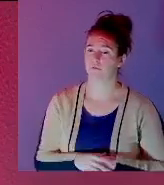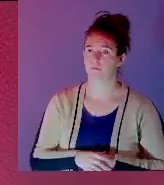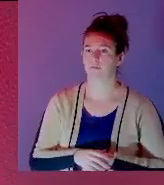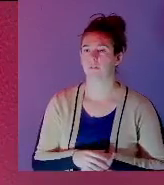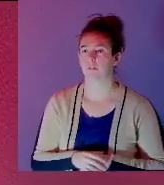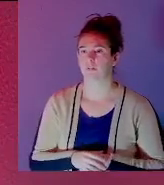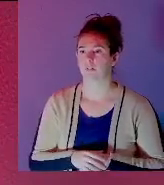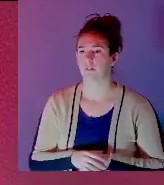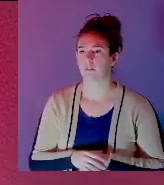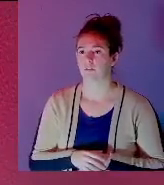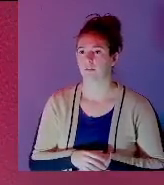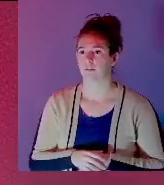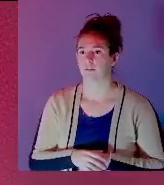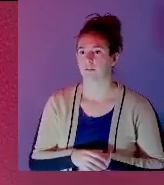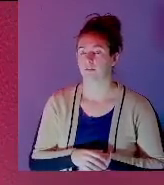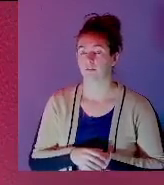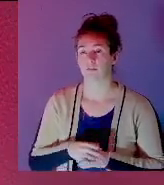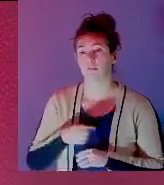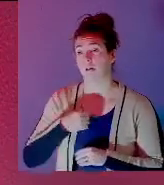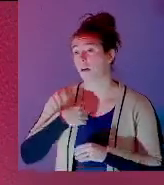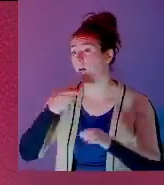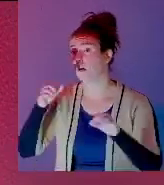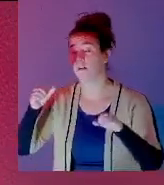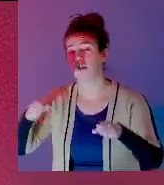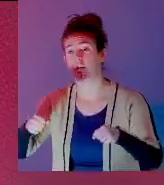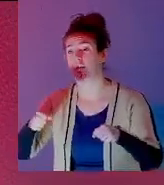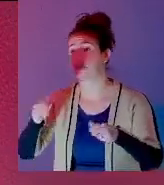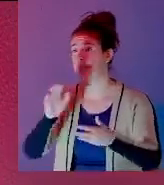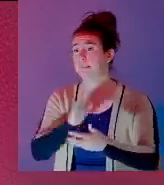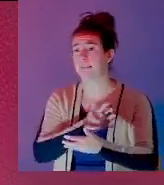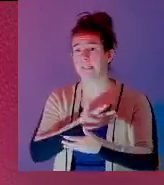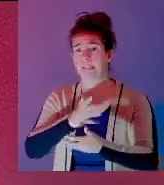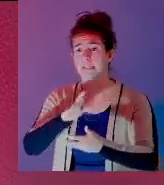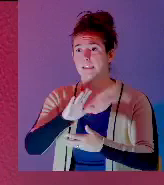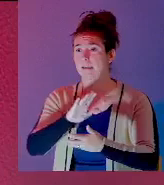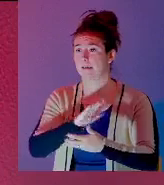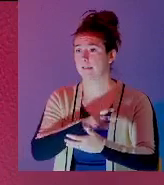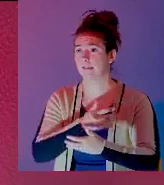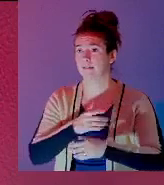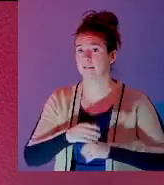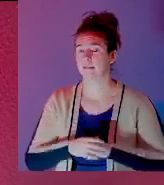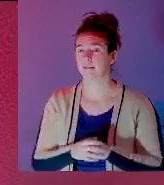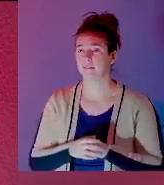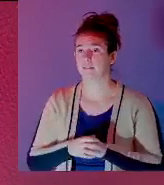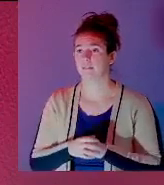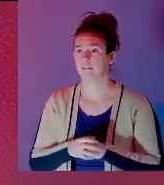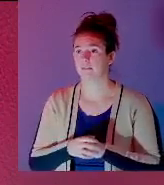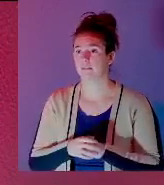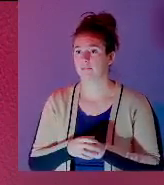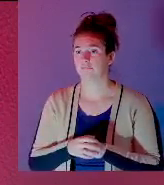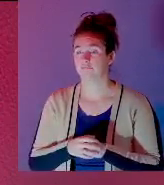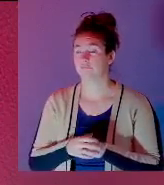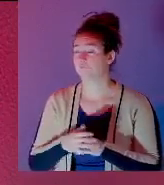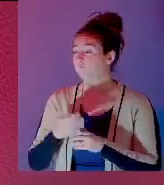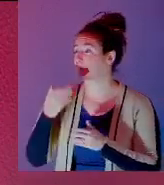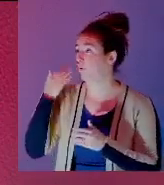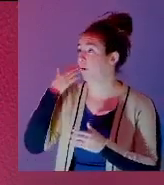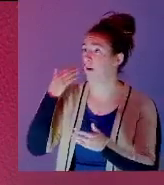gratitude? I could sing these songs as I often do,